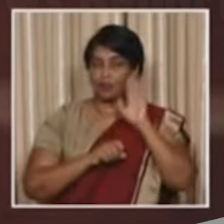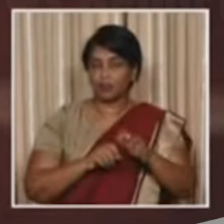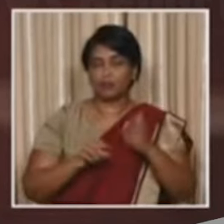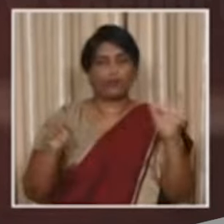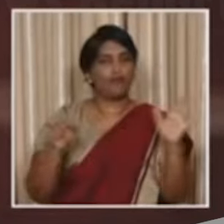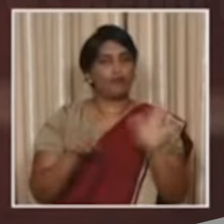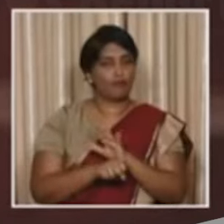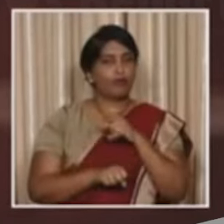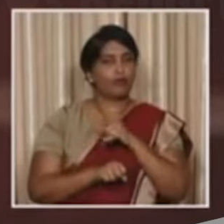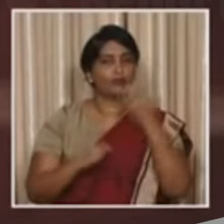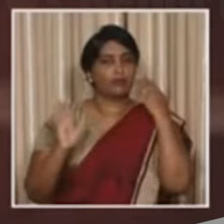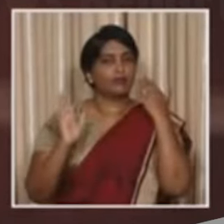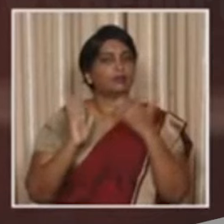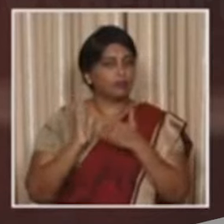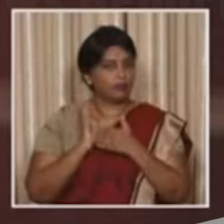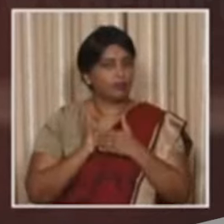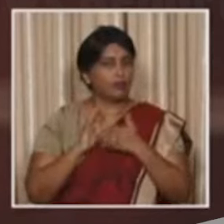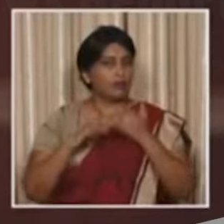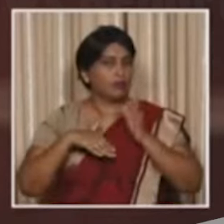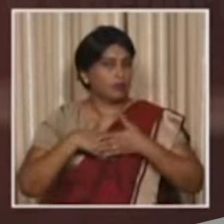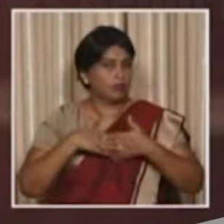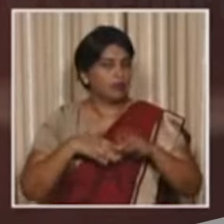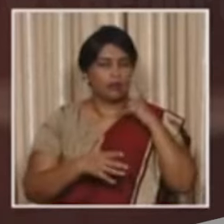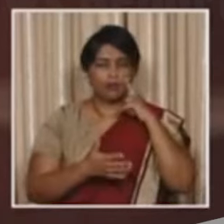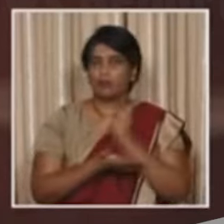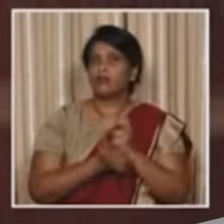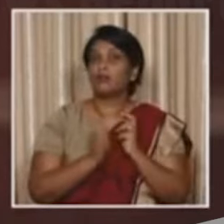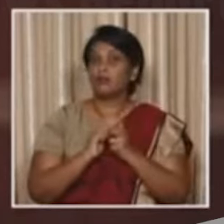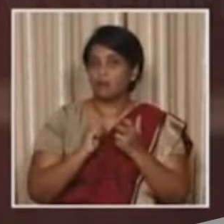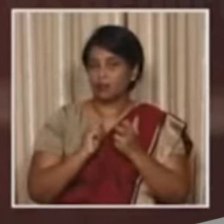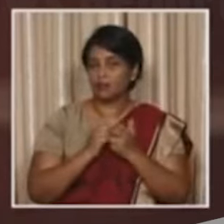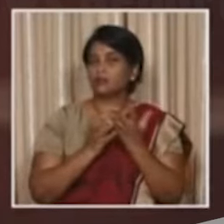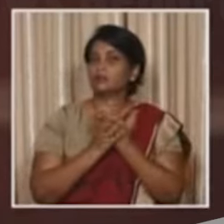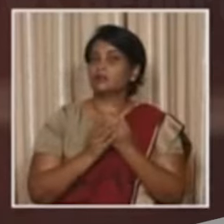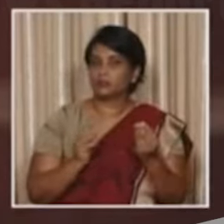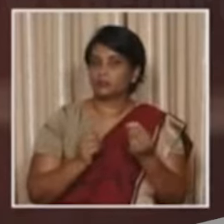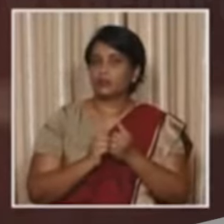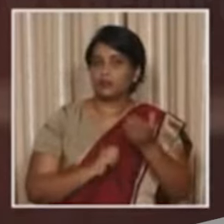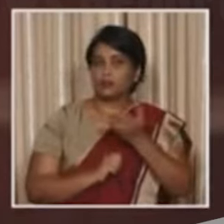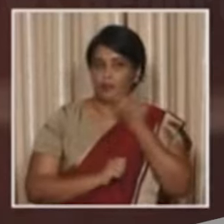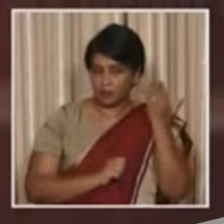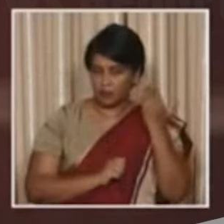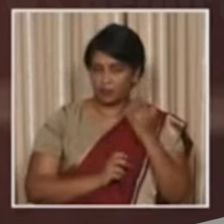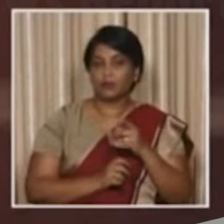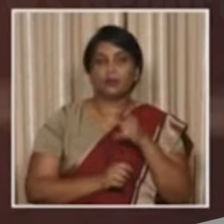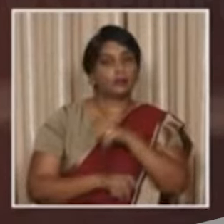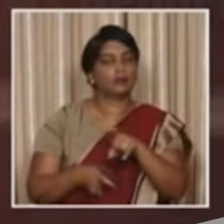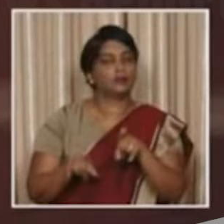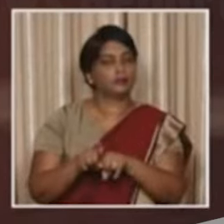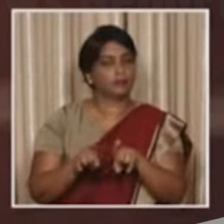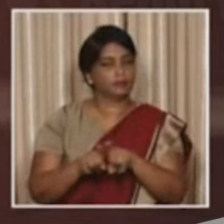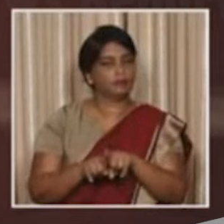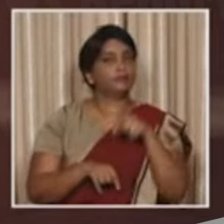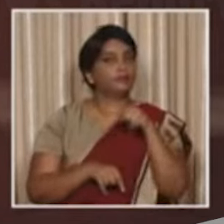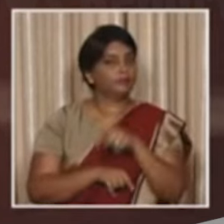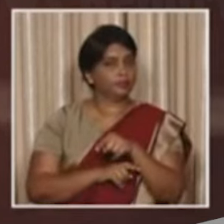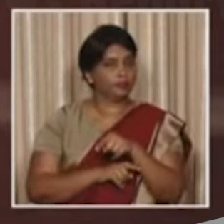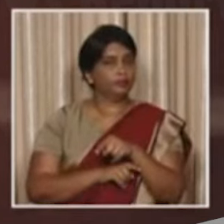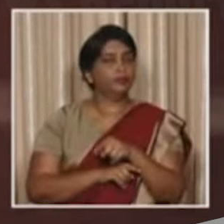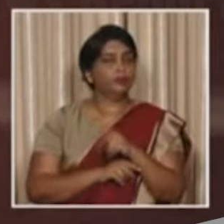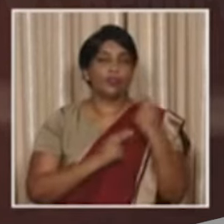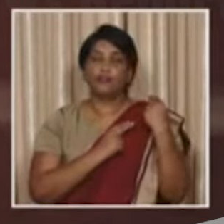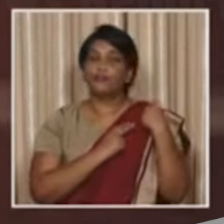avoided. In the circumstances, we have the view that it would not be appropriate to order the respondents to pay